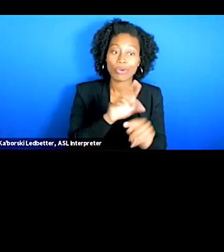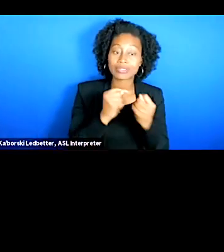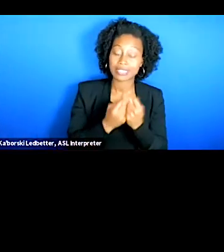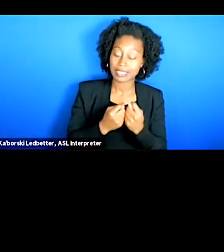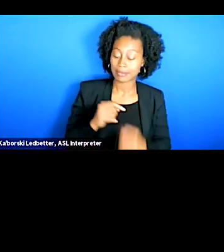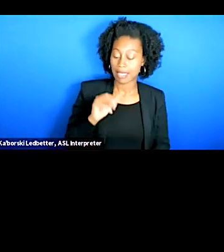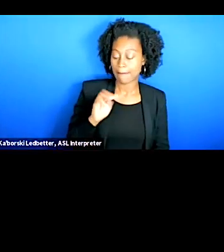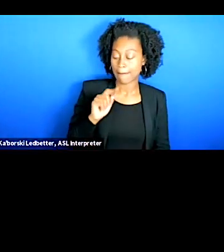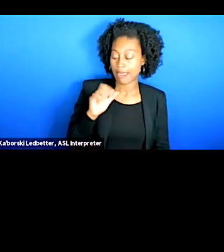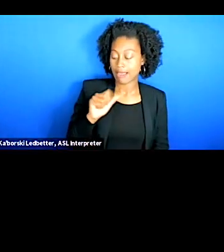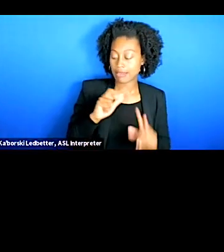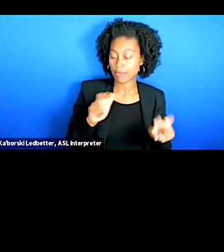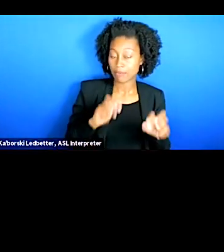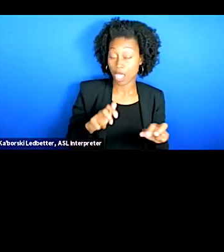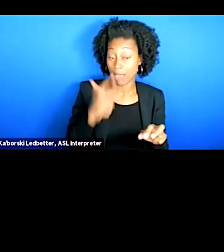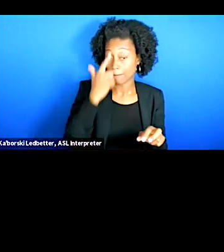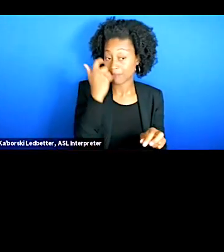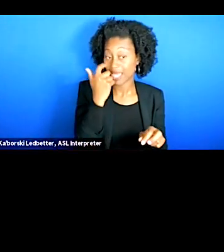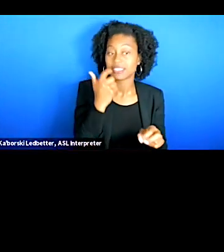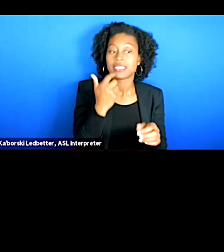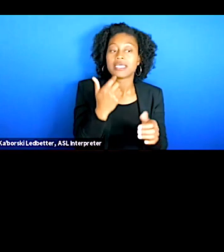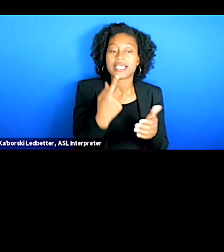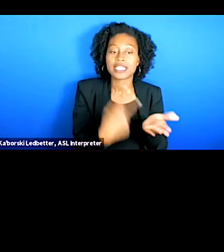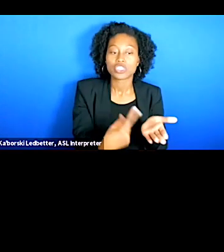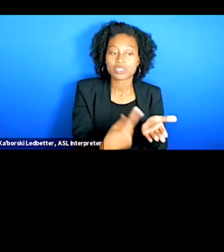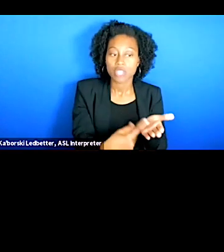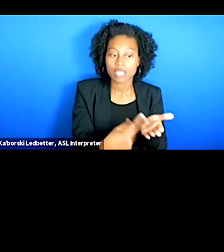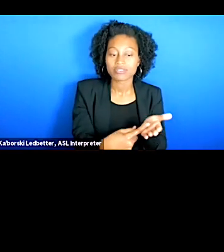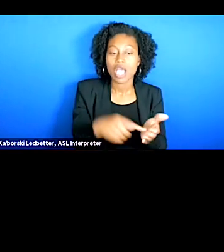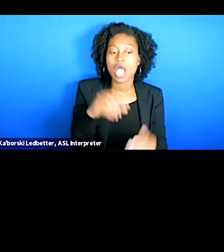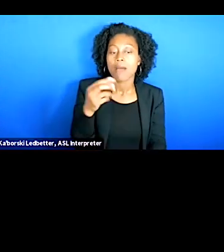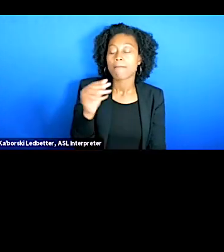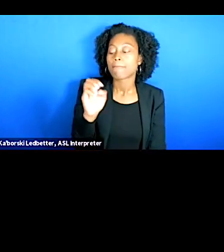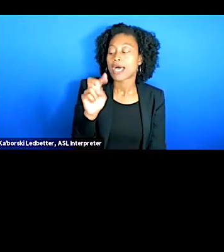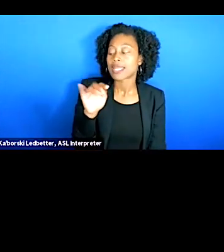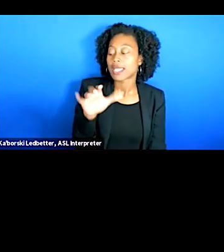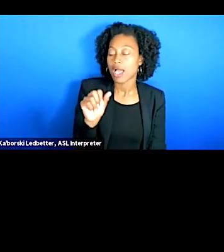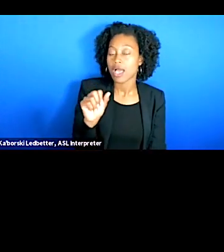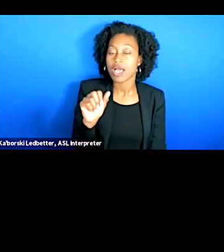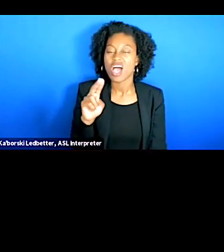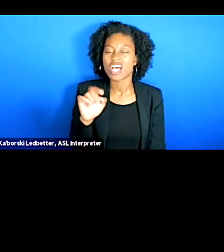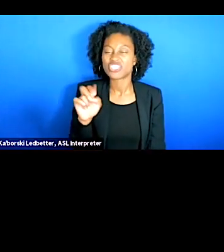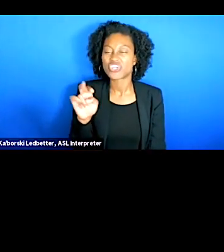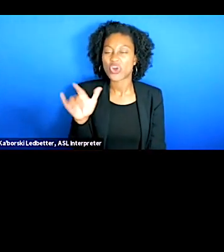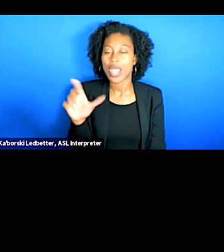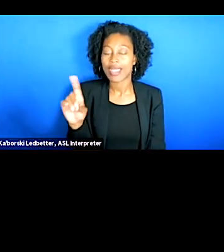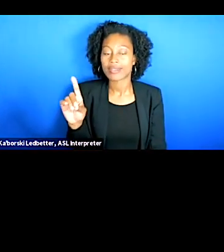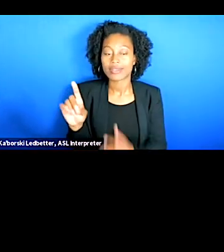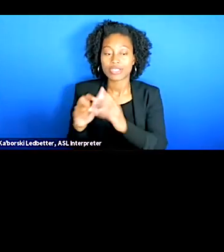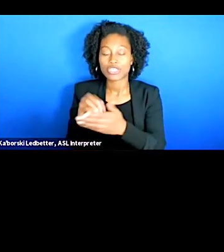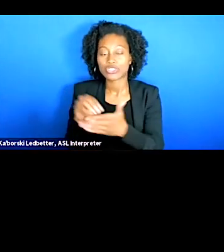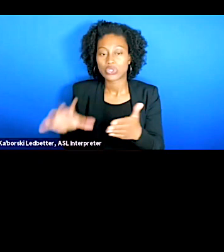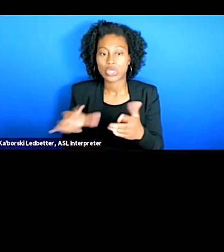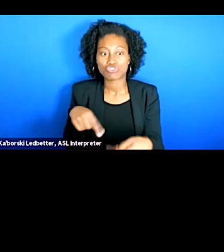metasynthesis where the author describes how Monica, an undergraduate student, struggled to pick a major due in part to a lack